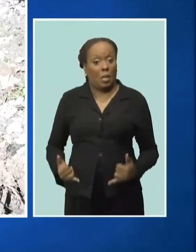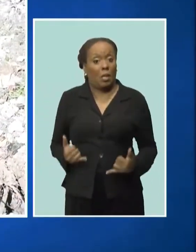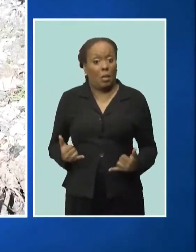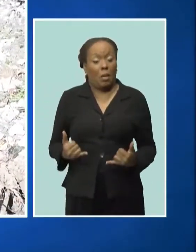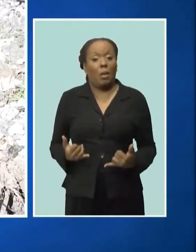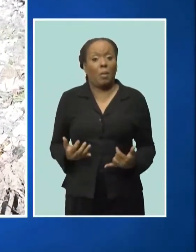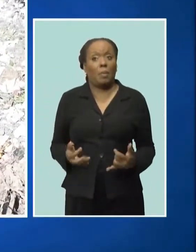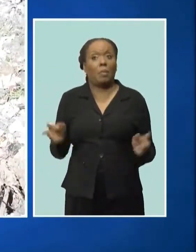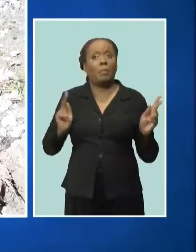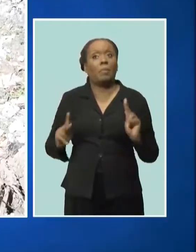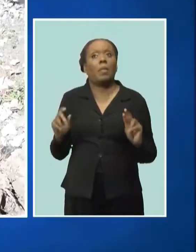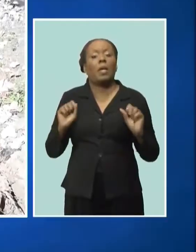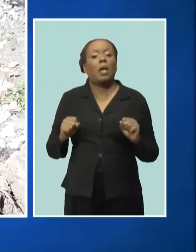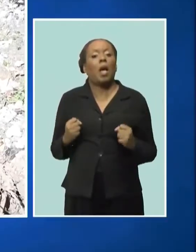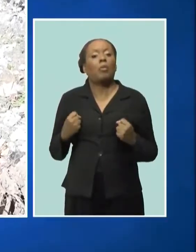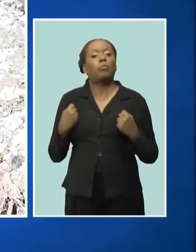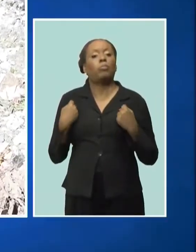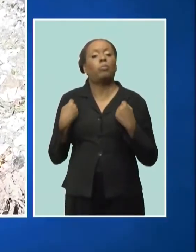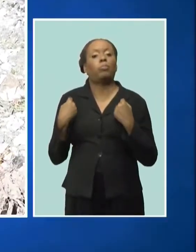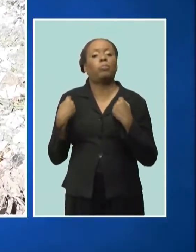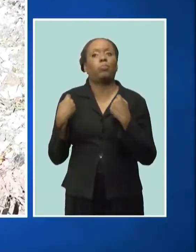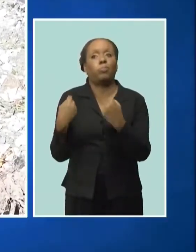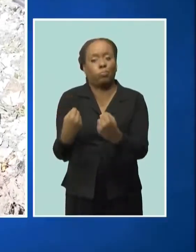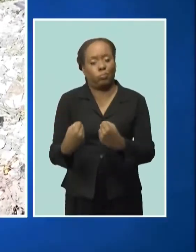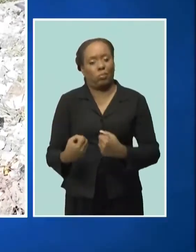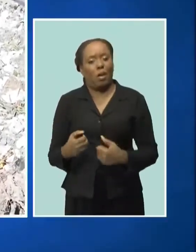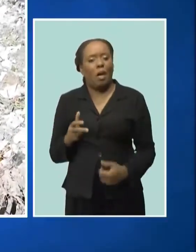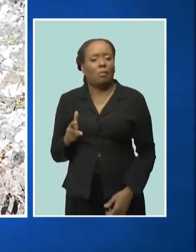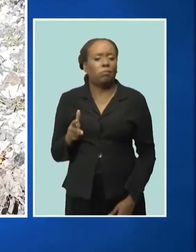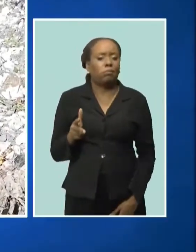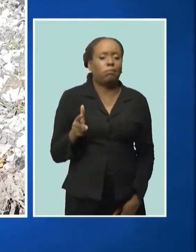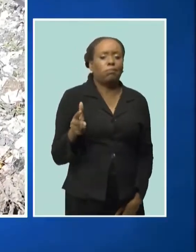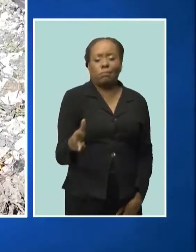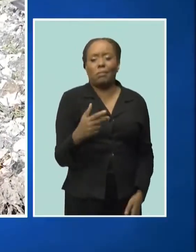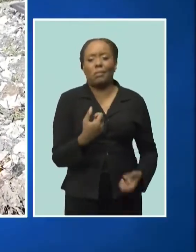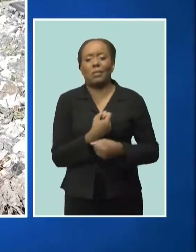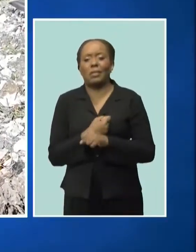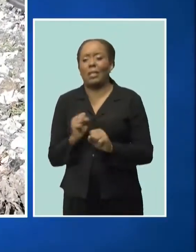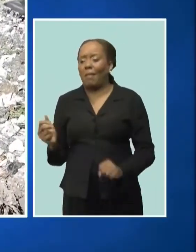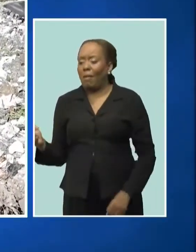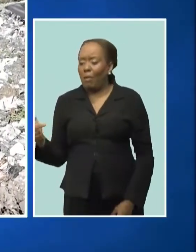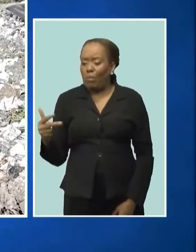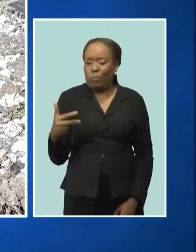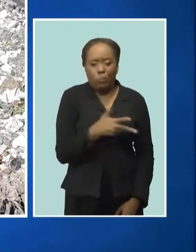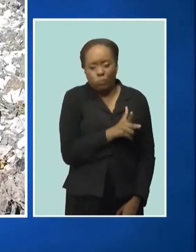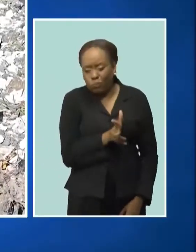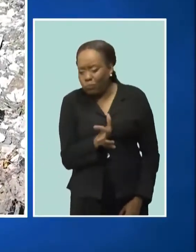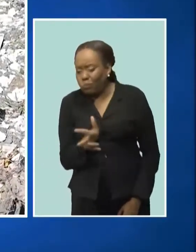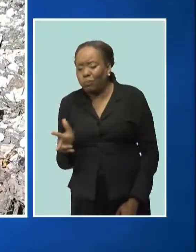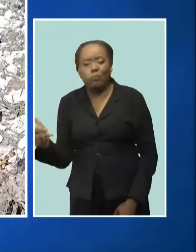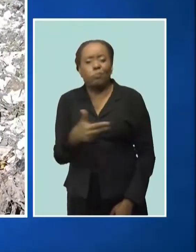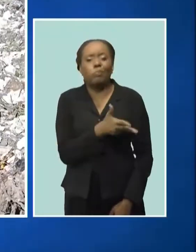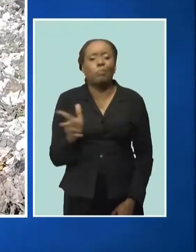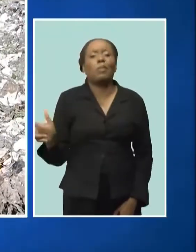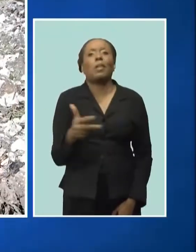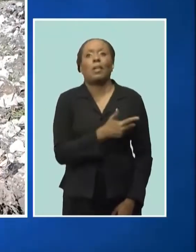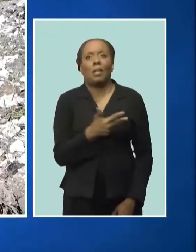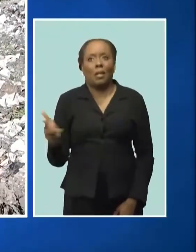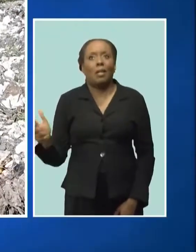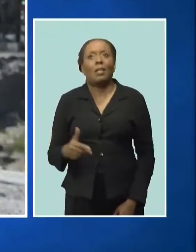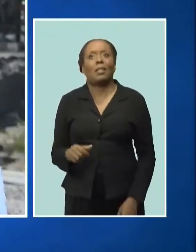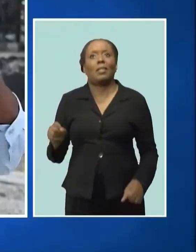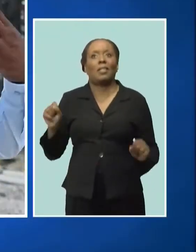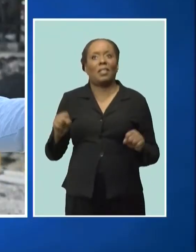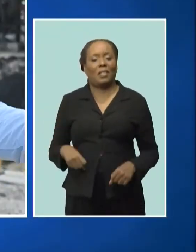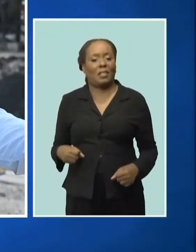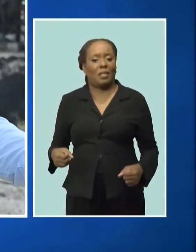persons can now drive safely from White Hill into Hillaby and vice versa. Persons don't have the ability now to come over here and